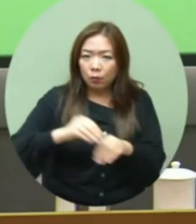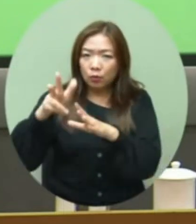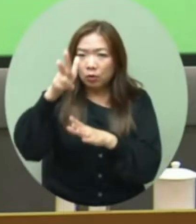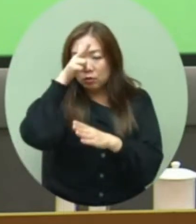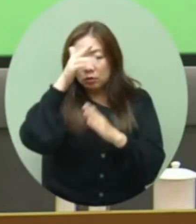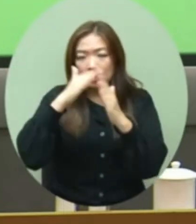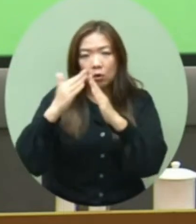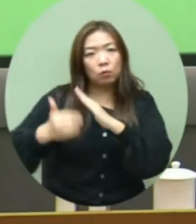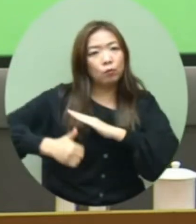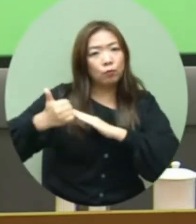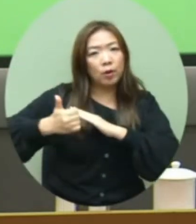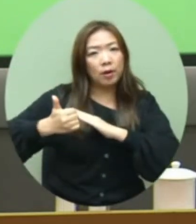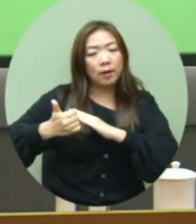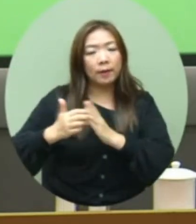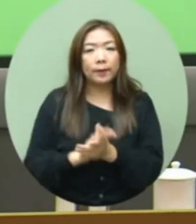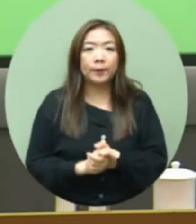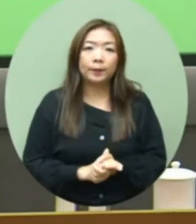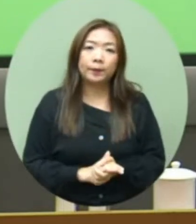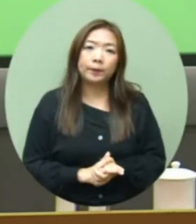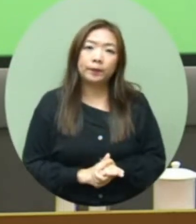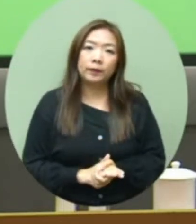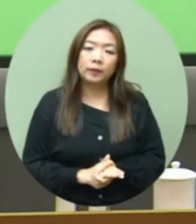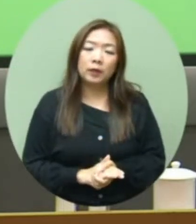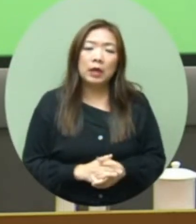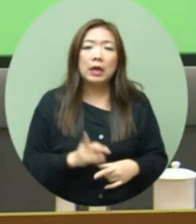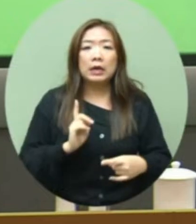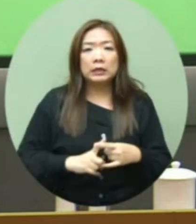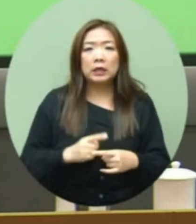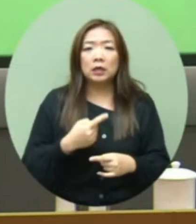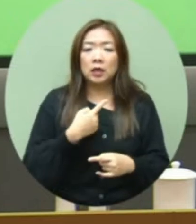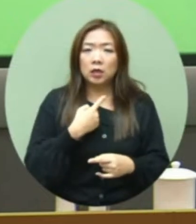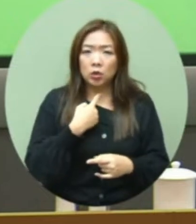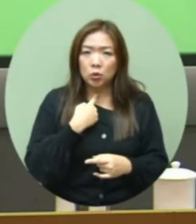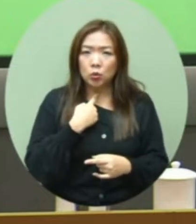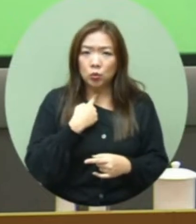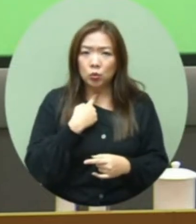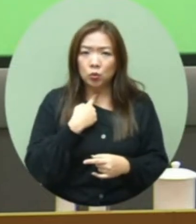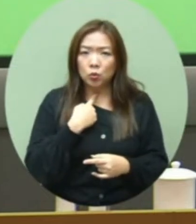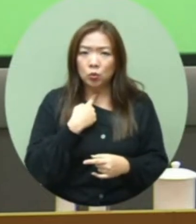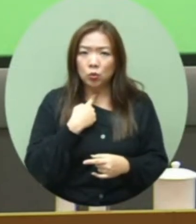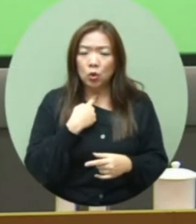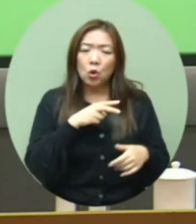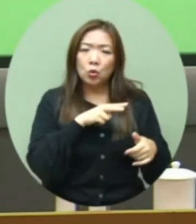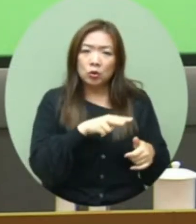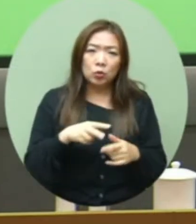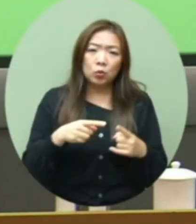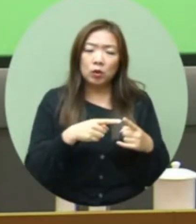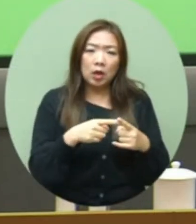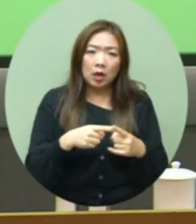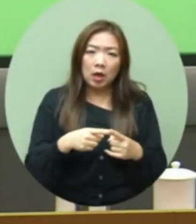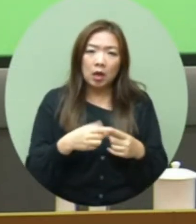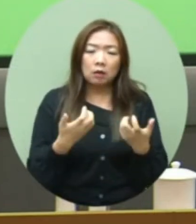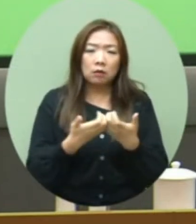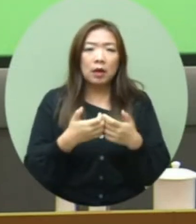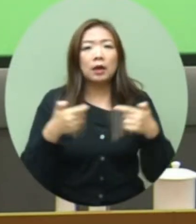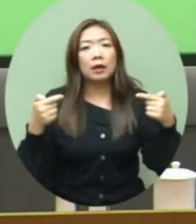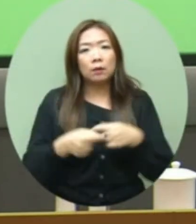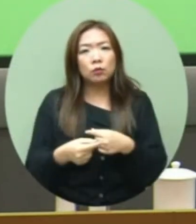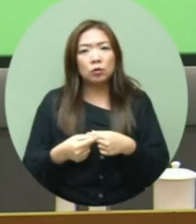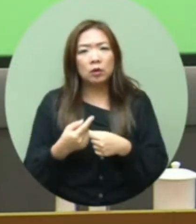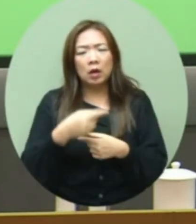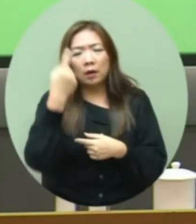In other words, after the time required to have legislation